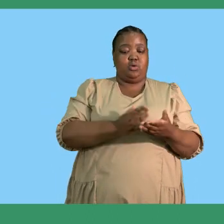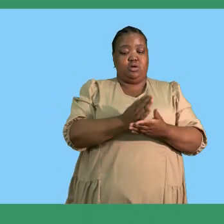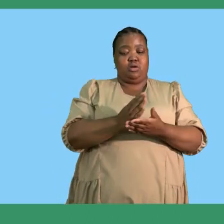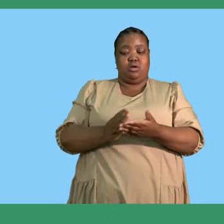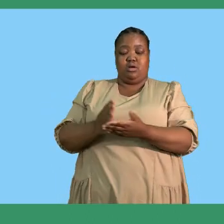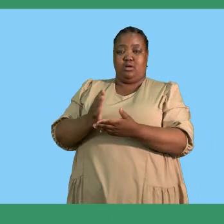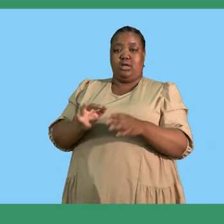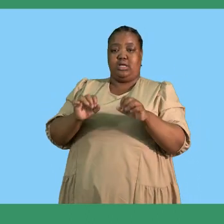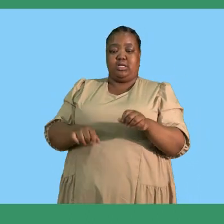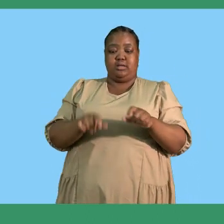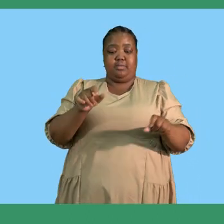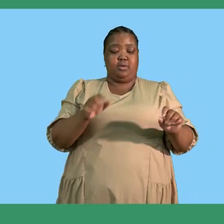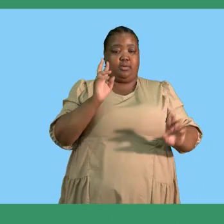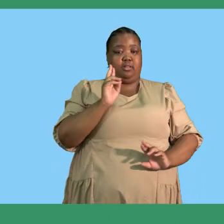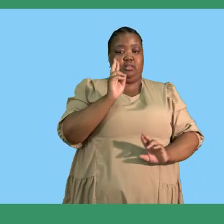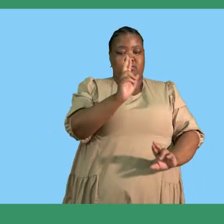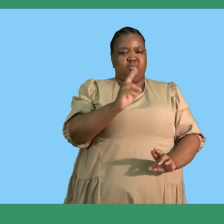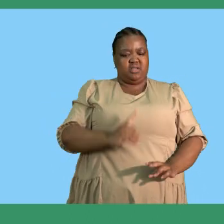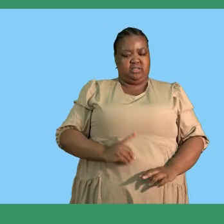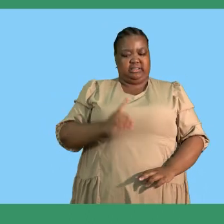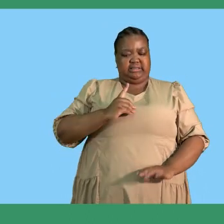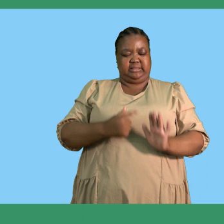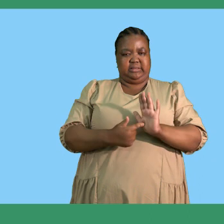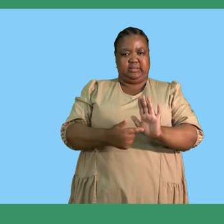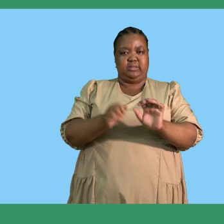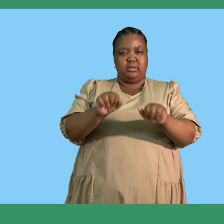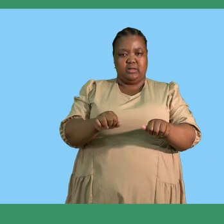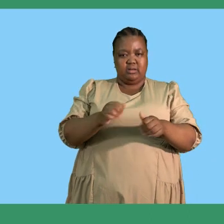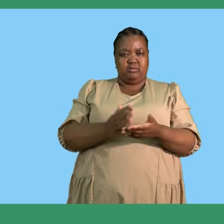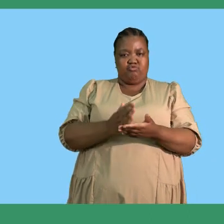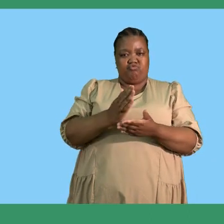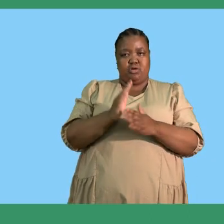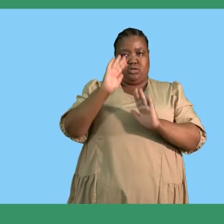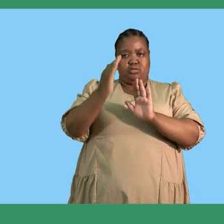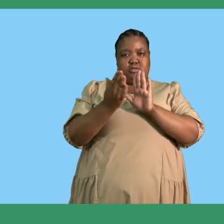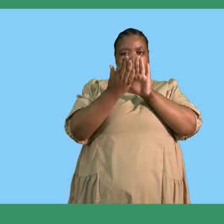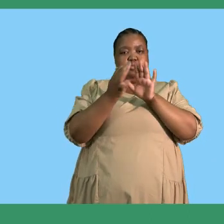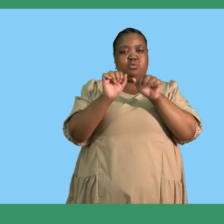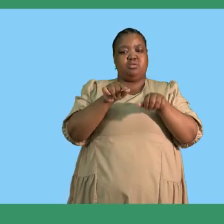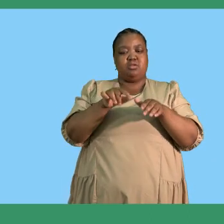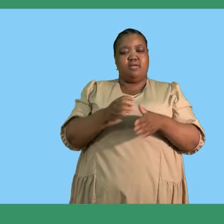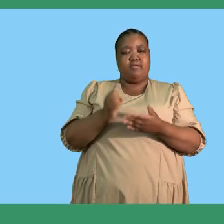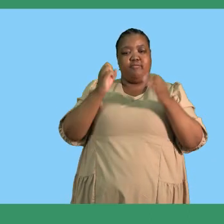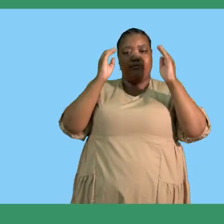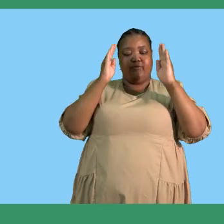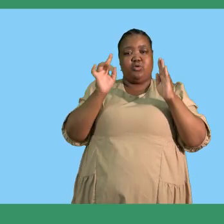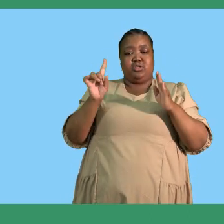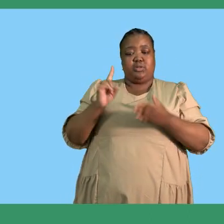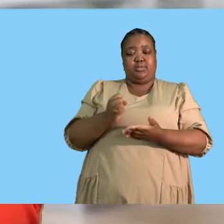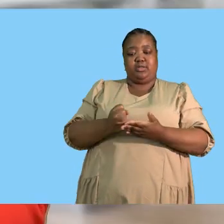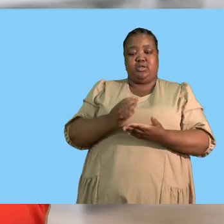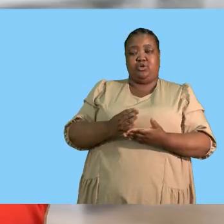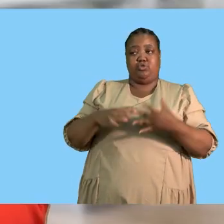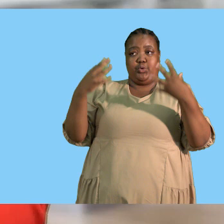where people are treated with respect and dignity. So the rights approach focuses on ensuring